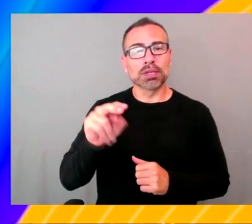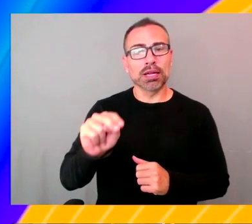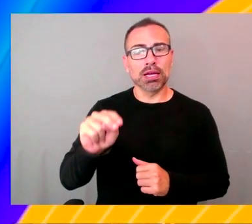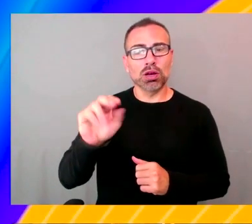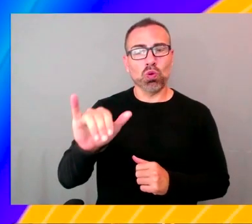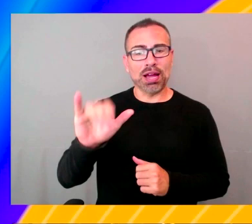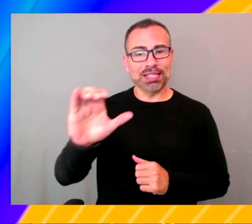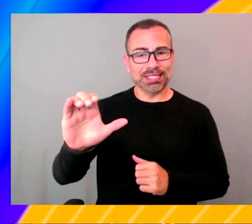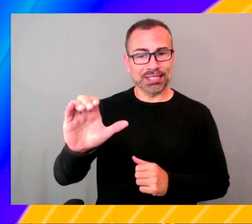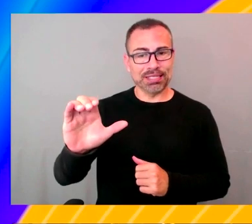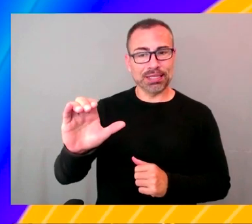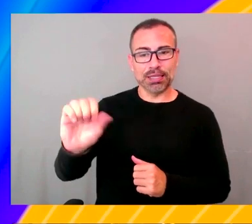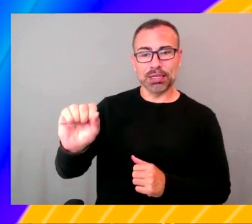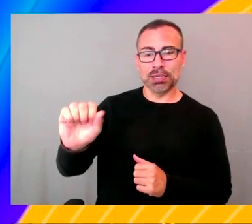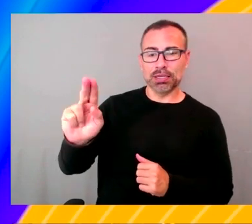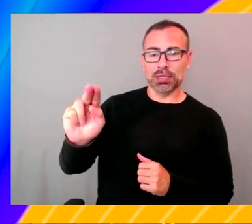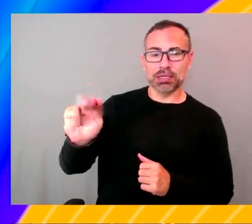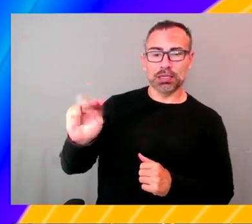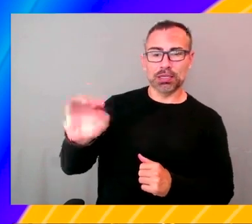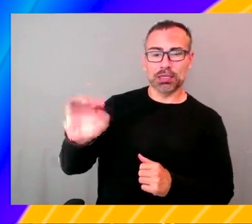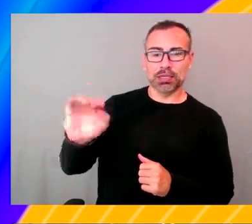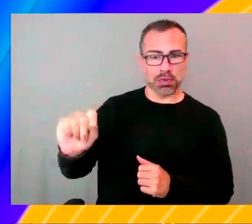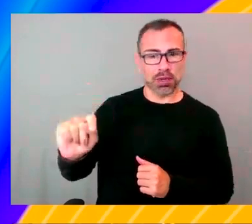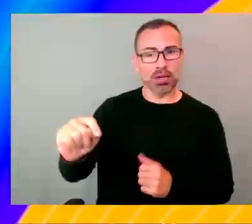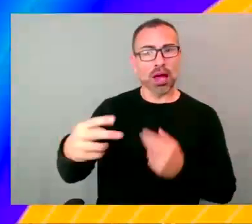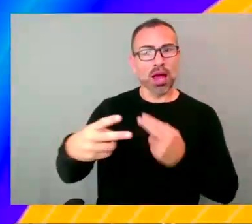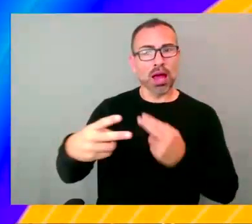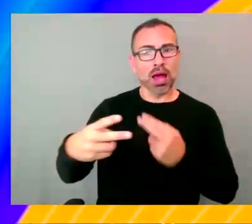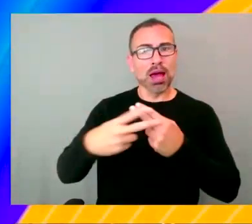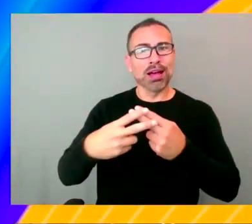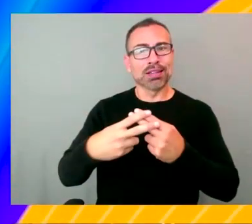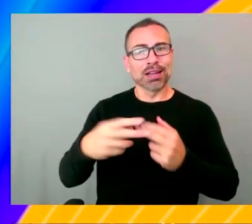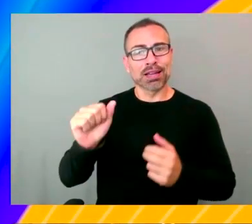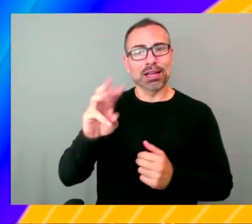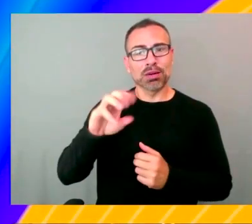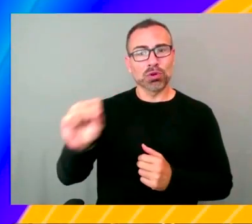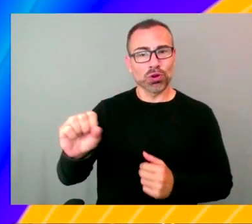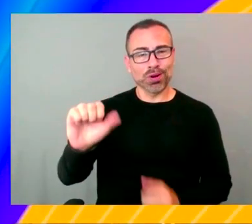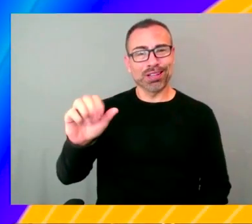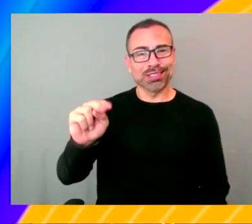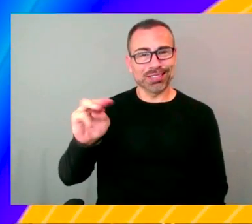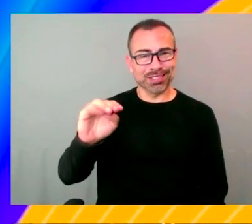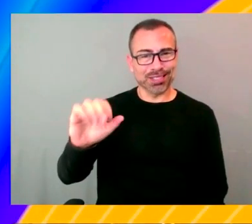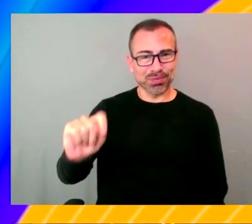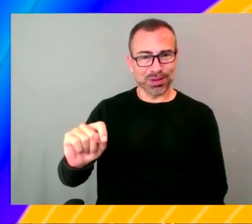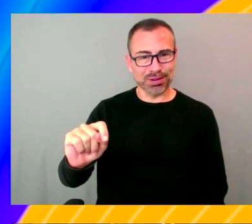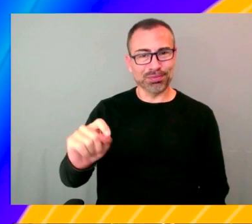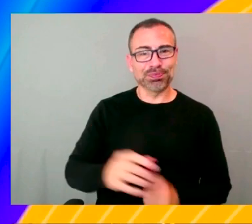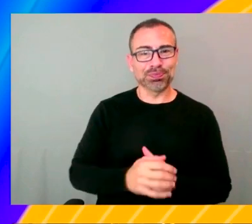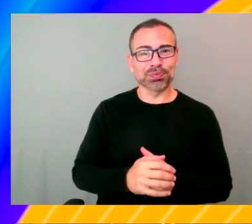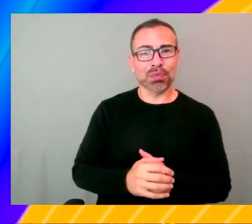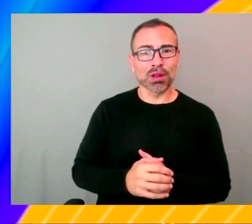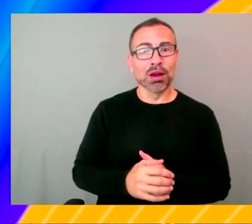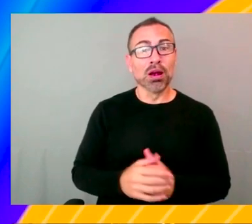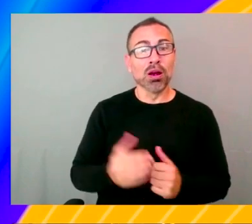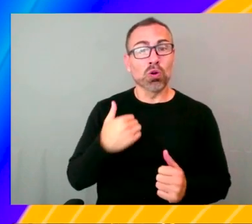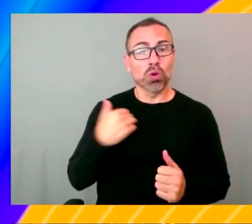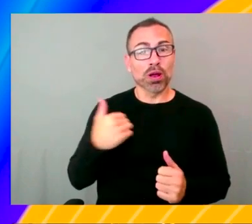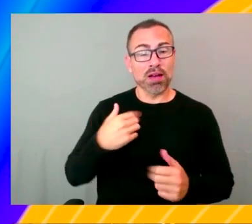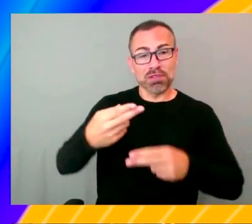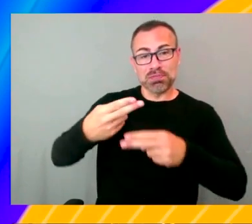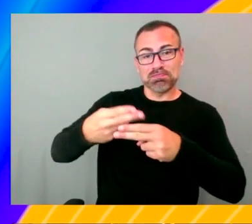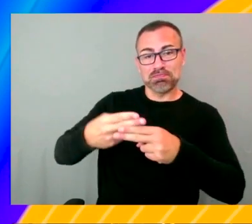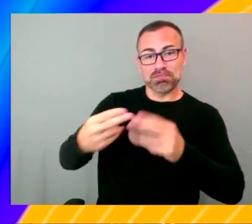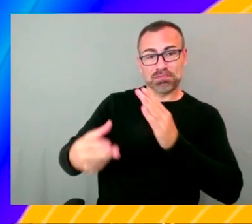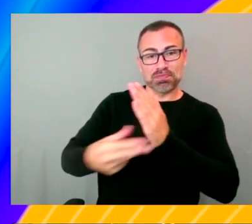to call these things. Hashtag AWS Summit. Yeah, NY. like Yeah. Okay, we've got a name tag. There we go. We'll review